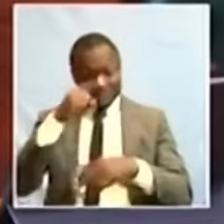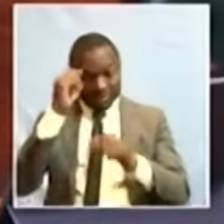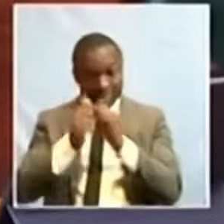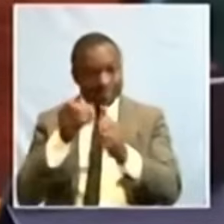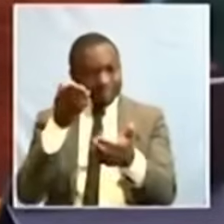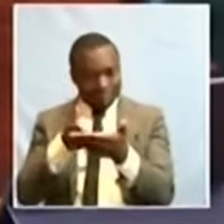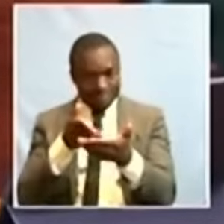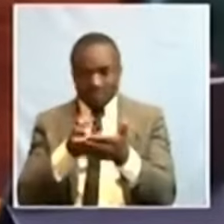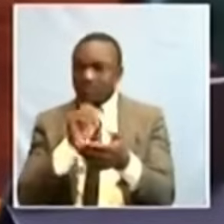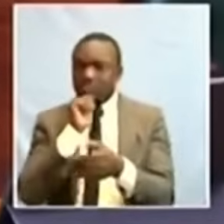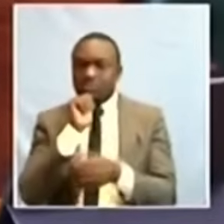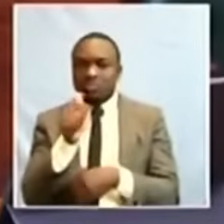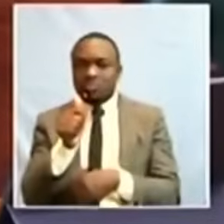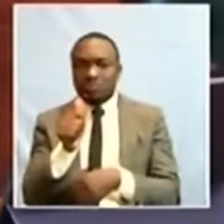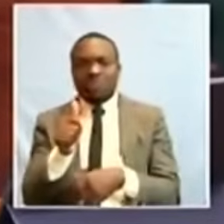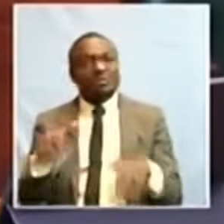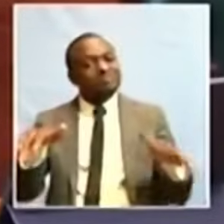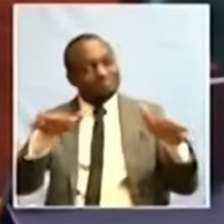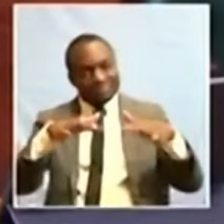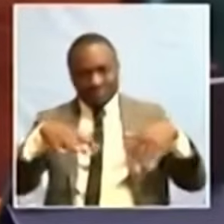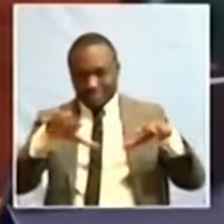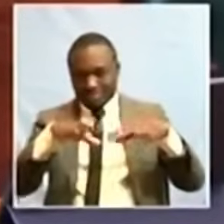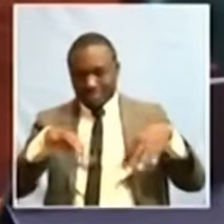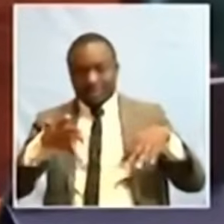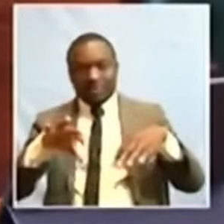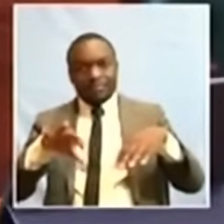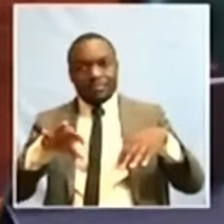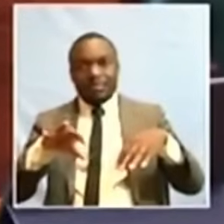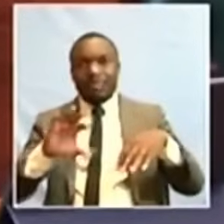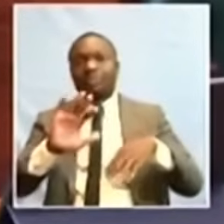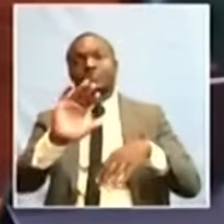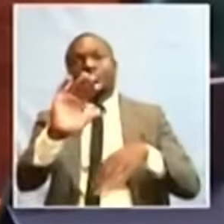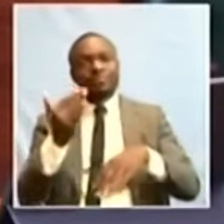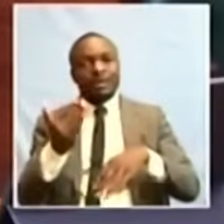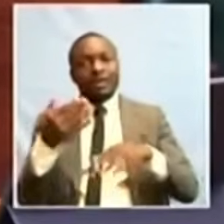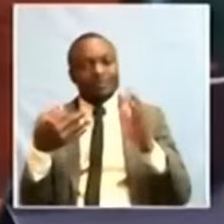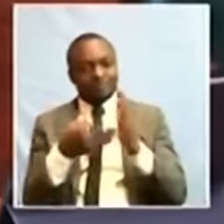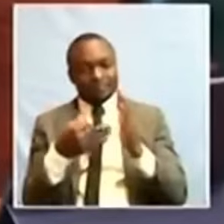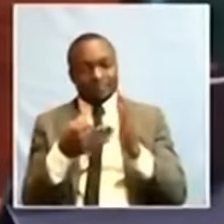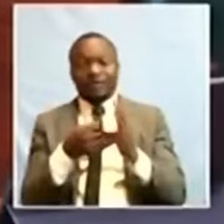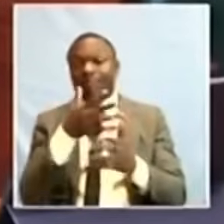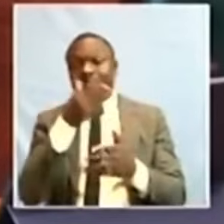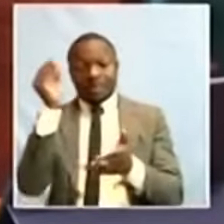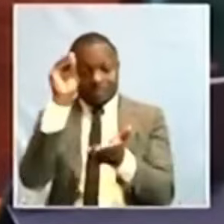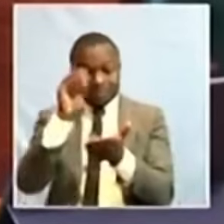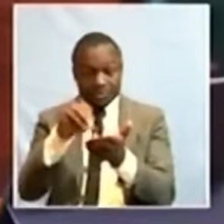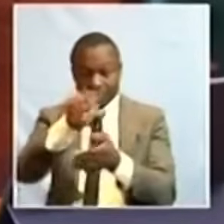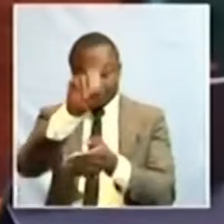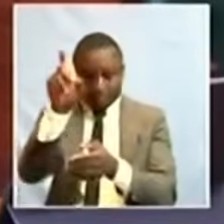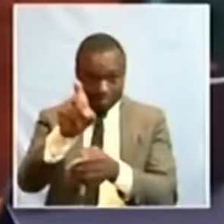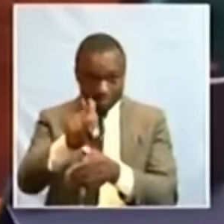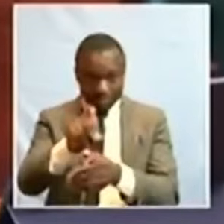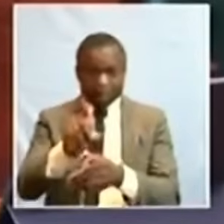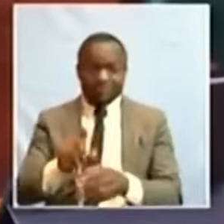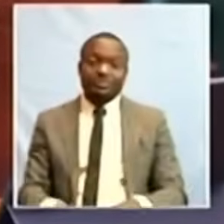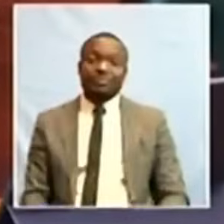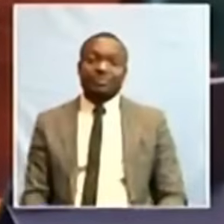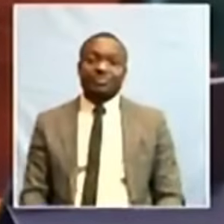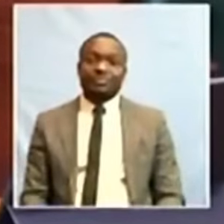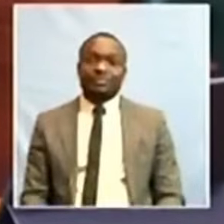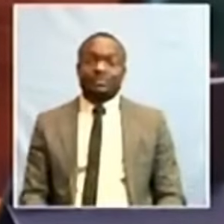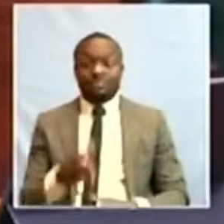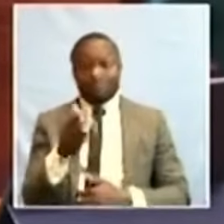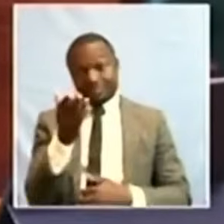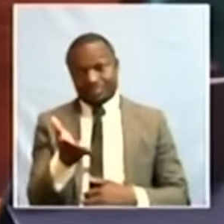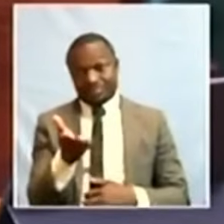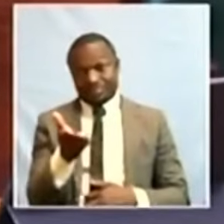fact that we will not be around until February, I suggest that you put in a question. I think